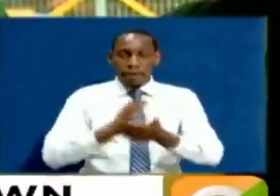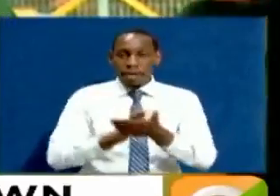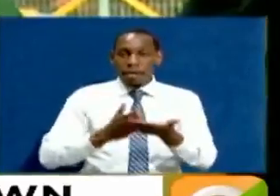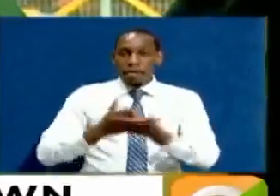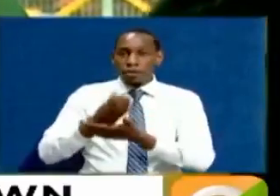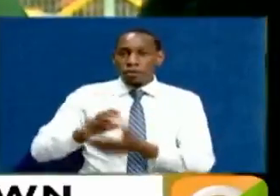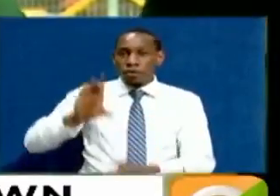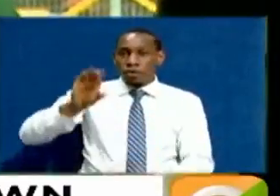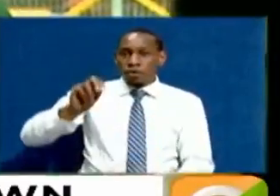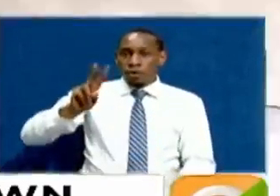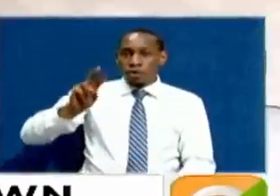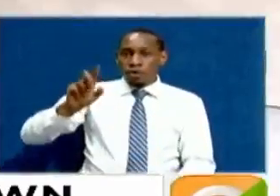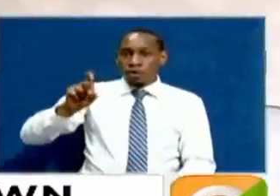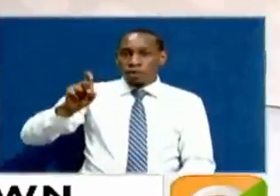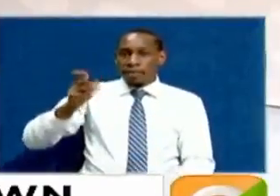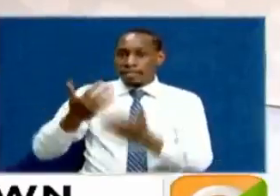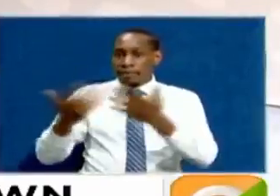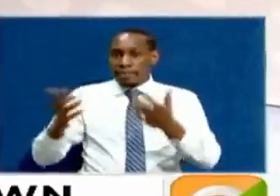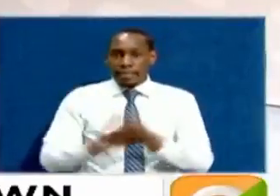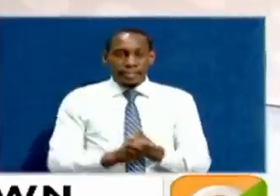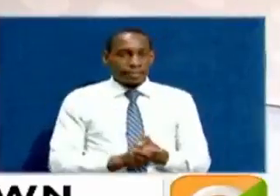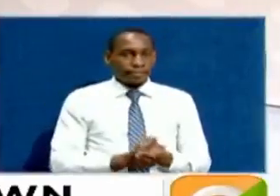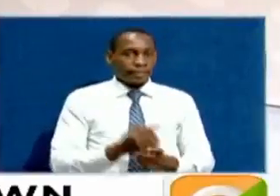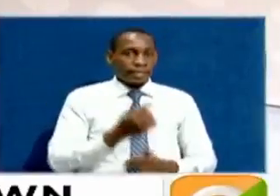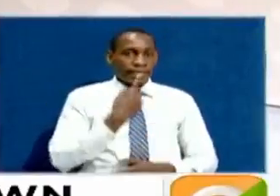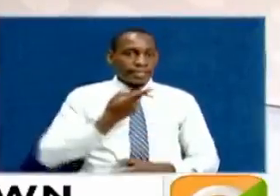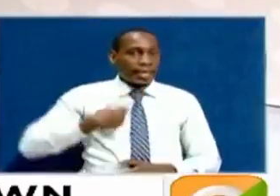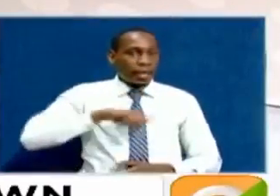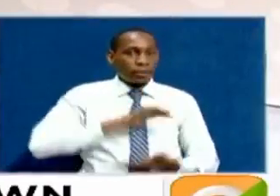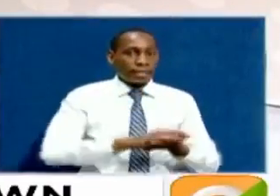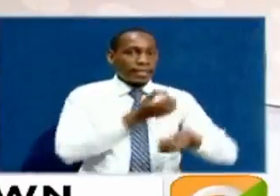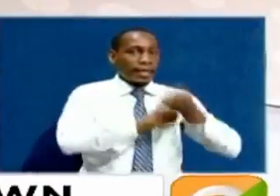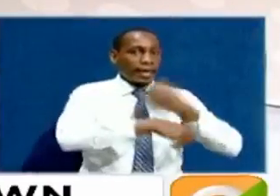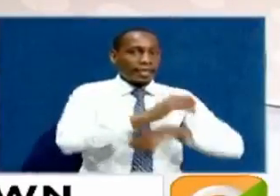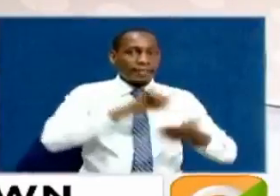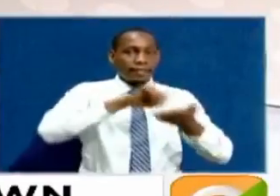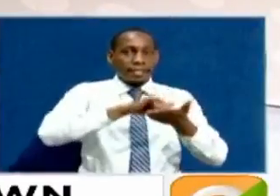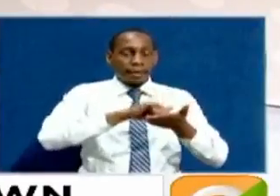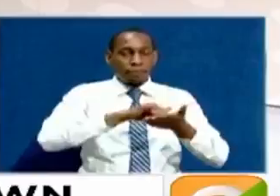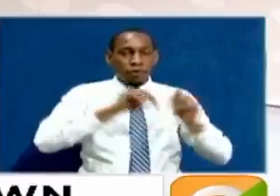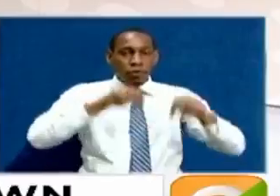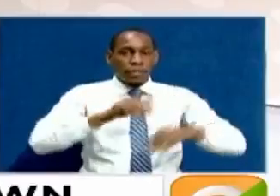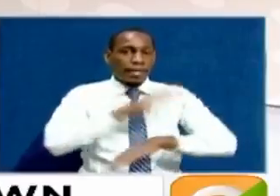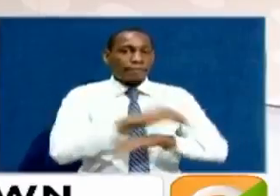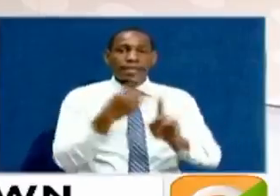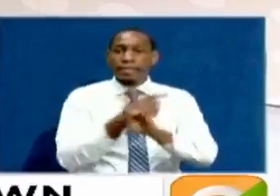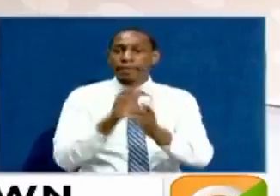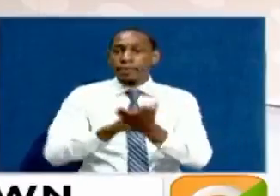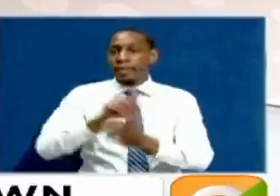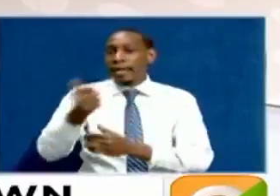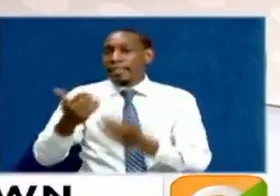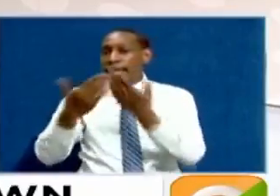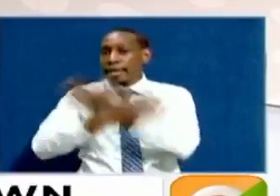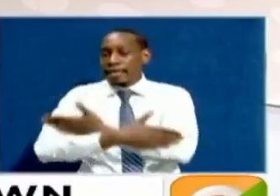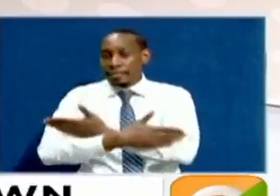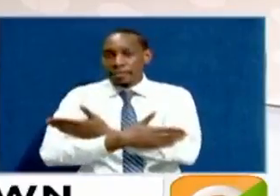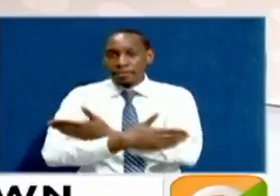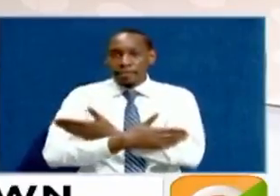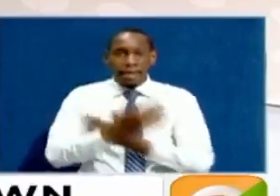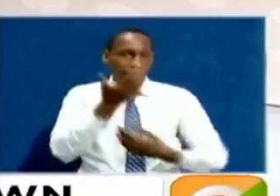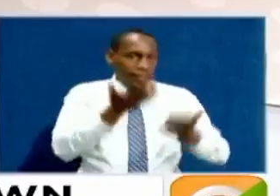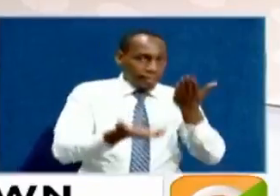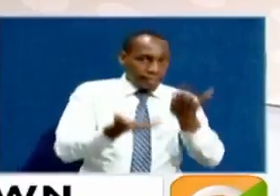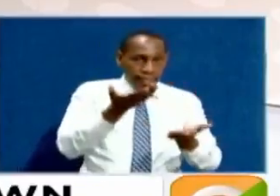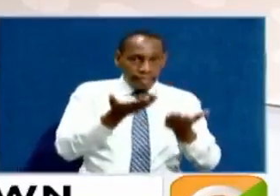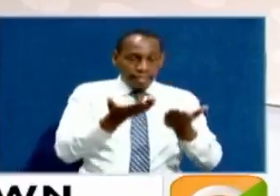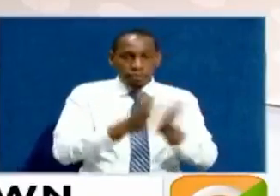the COVAX facility. Wahiga? Nimrod, tell us this. Is the activity at the airport this evening any different from any other nights? What's your assessment